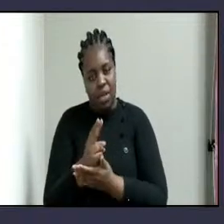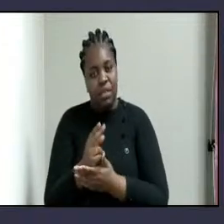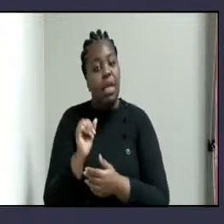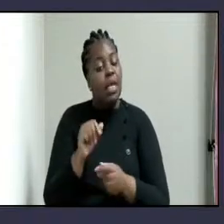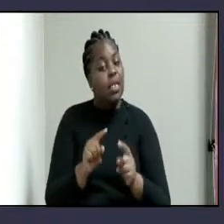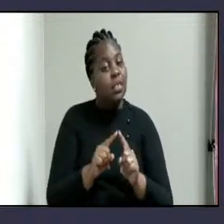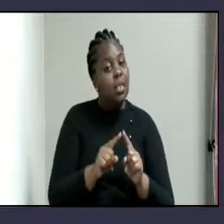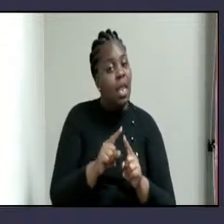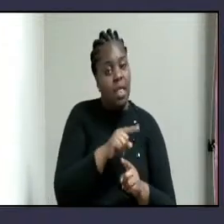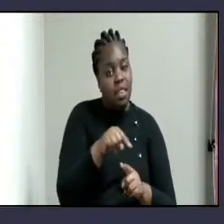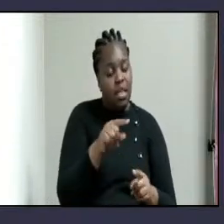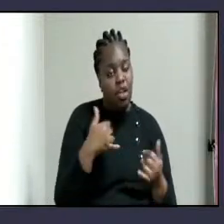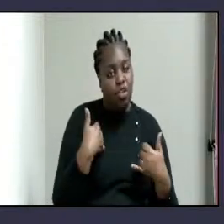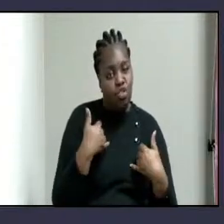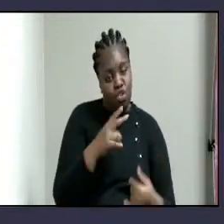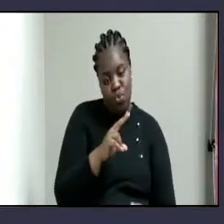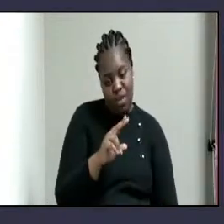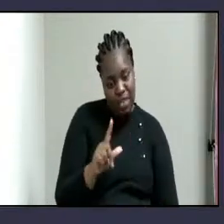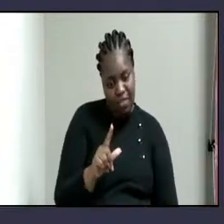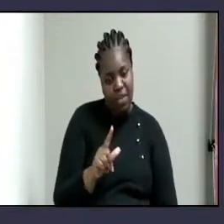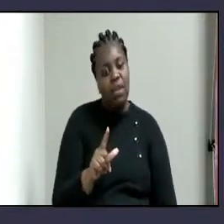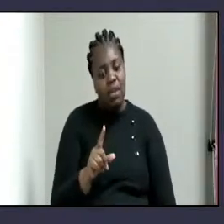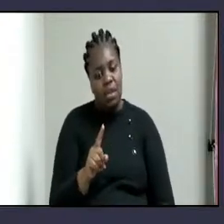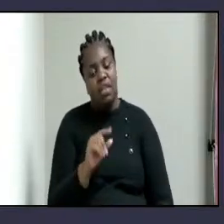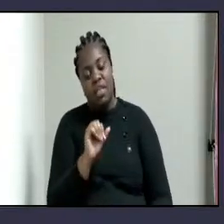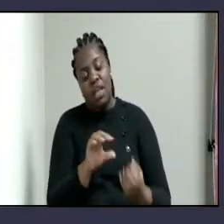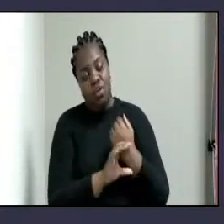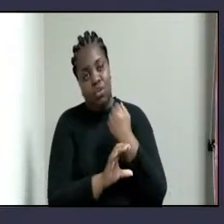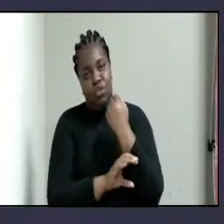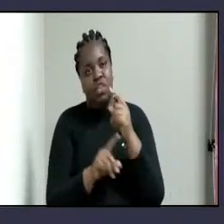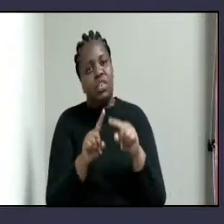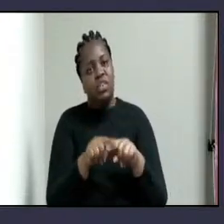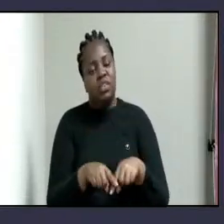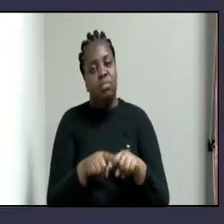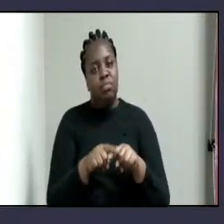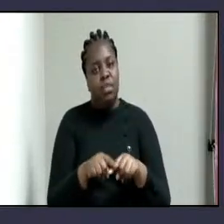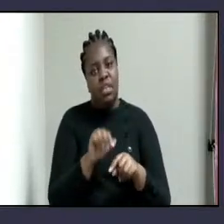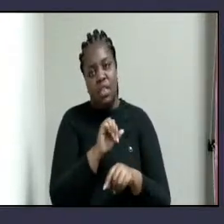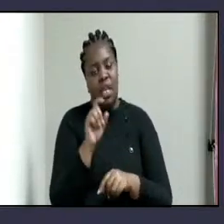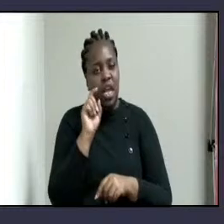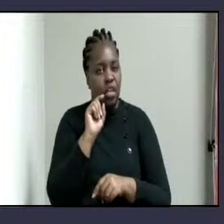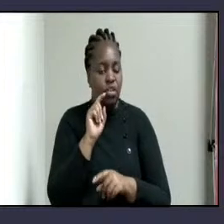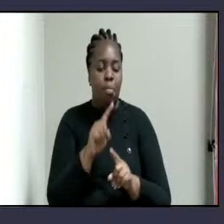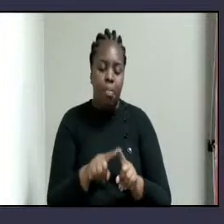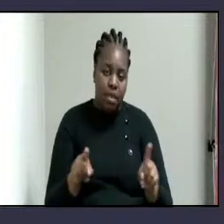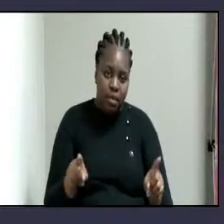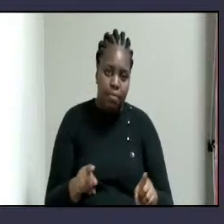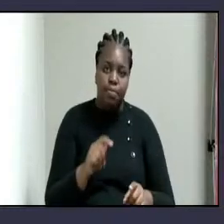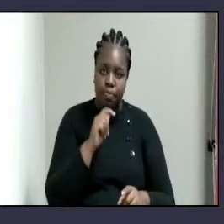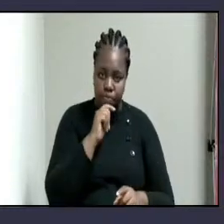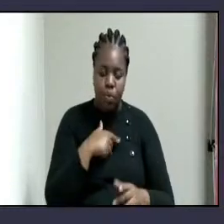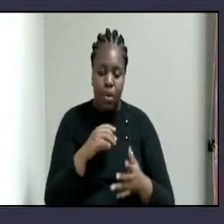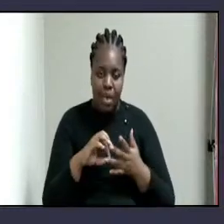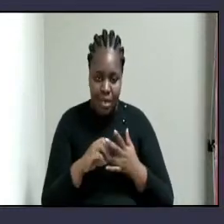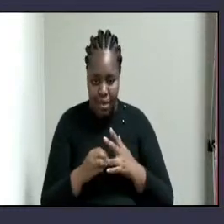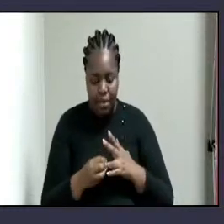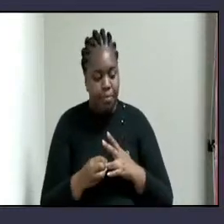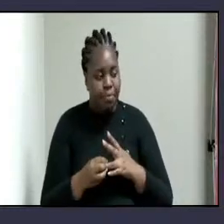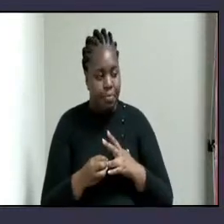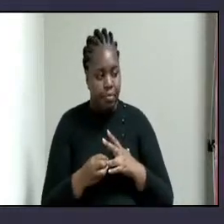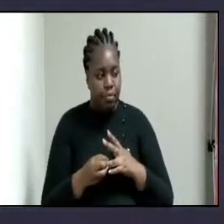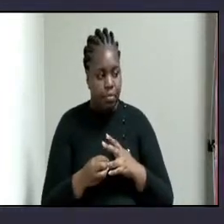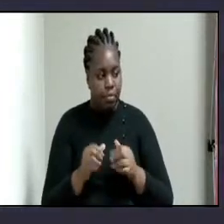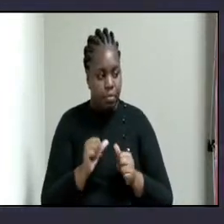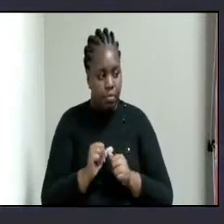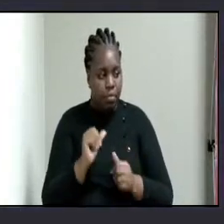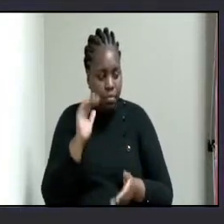as much as they enjoy 27 and all other rights in the Constitution, depending as to their age, etc. But we need to try at least